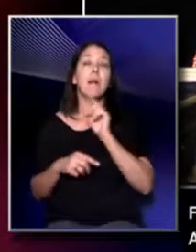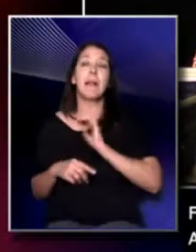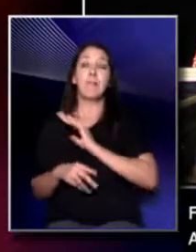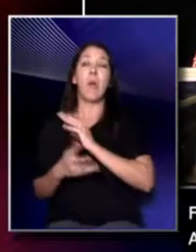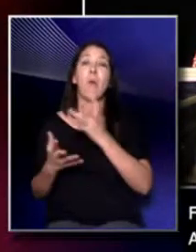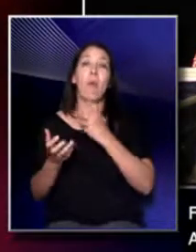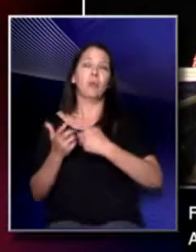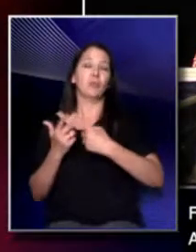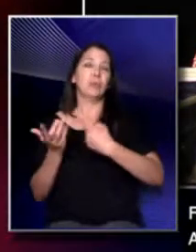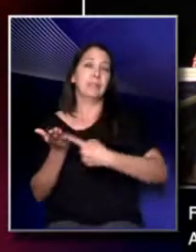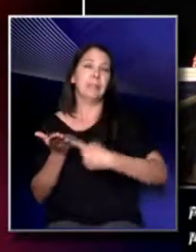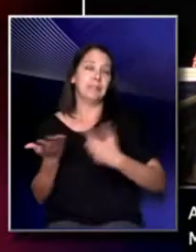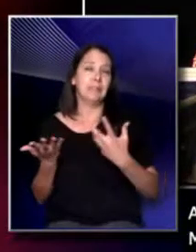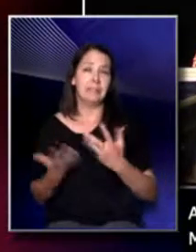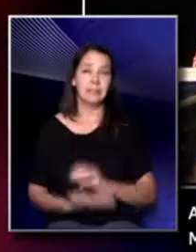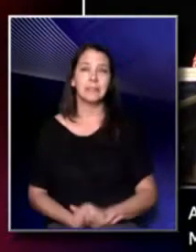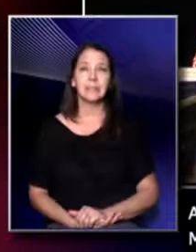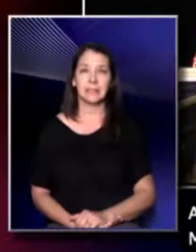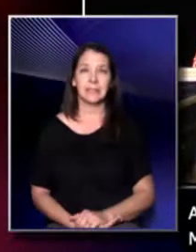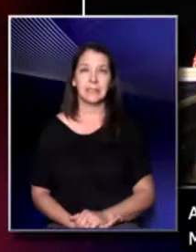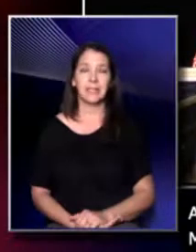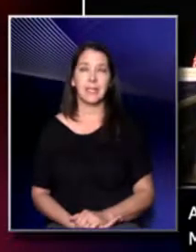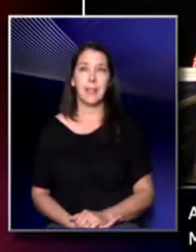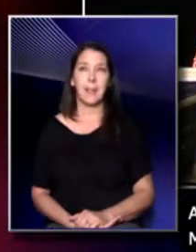like covered?